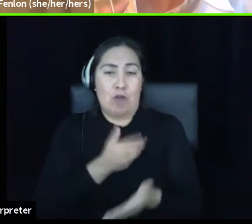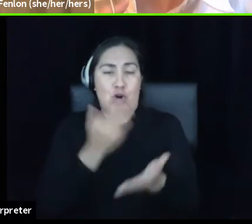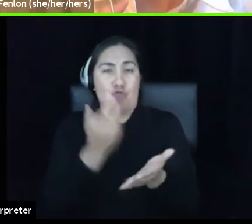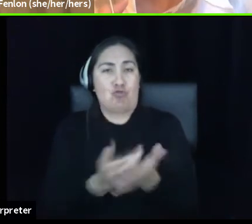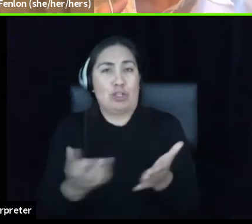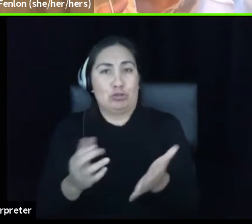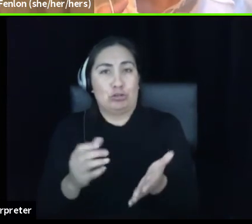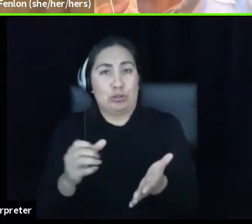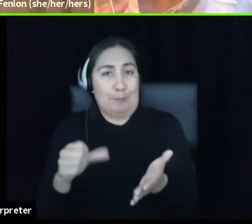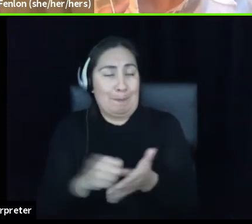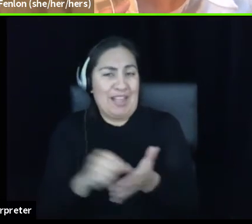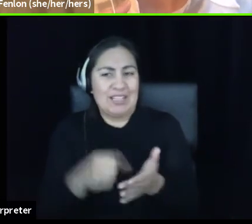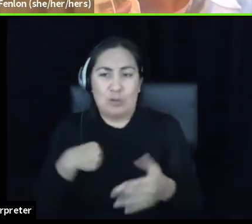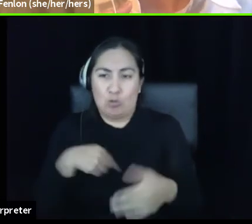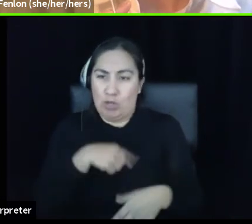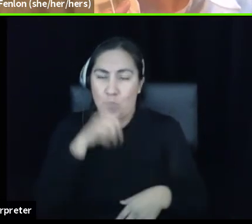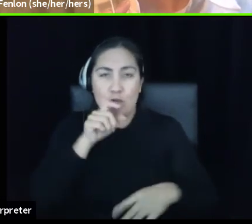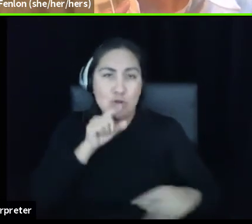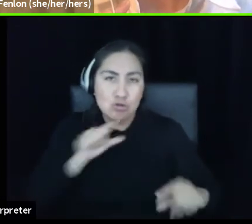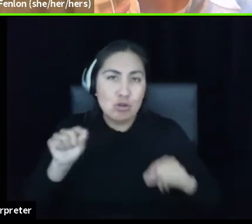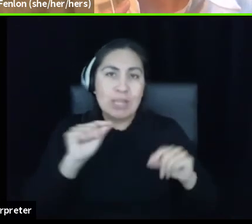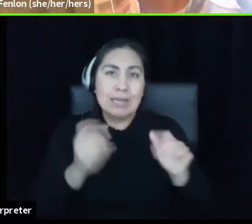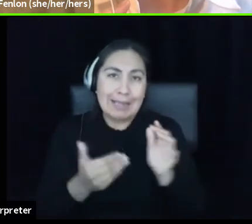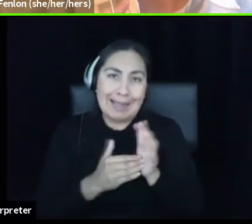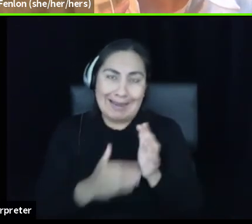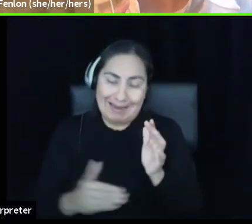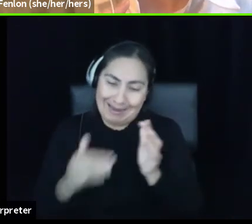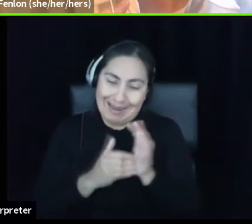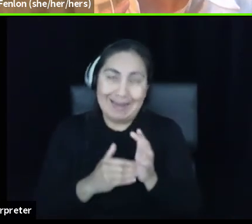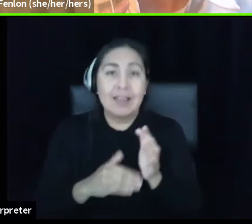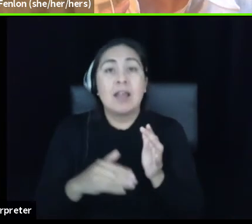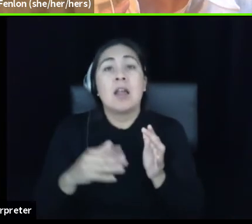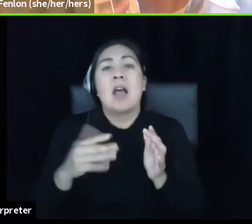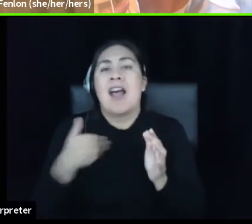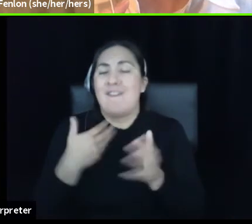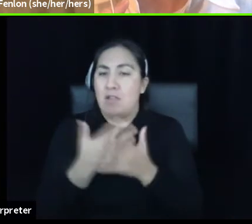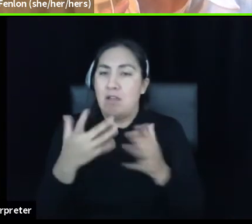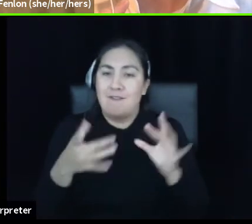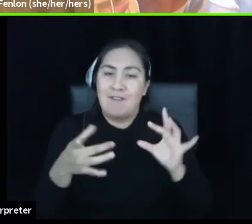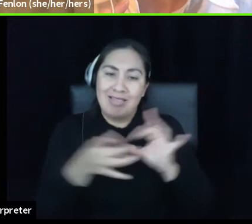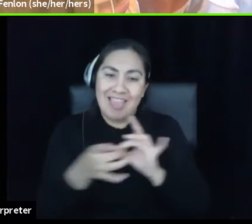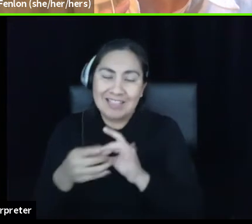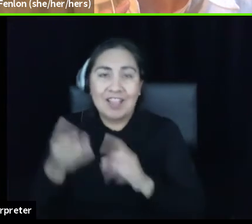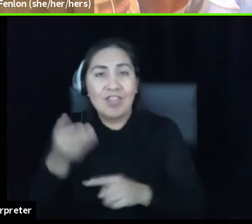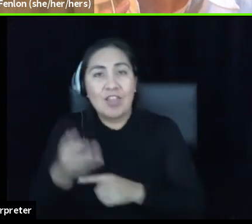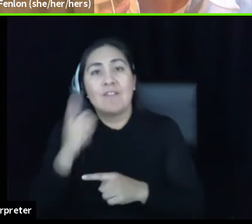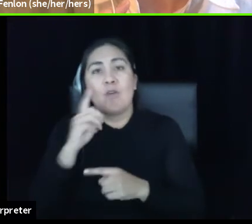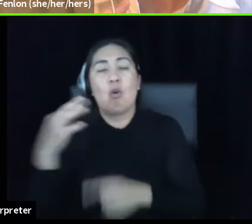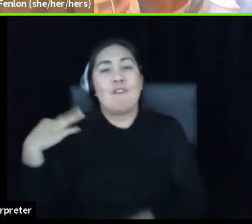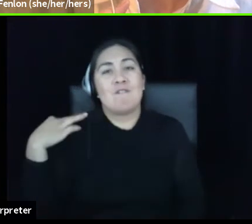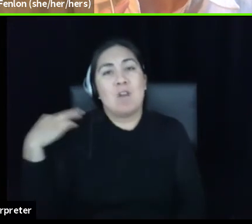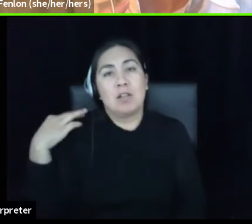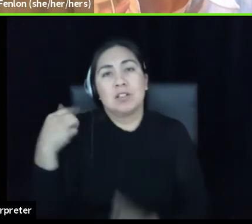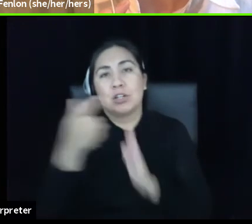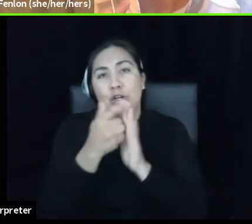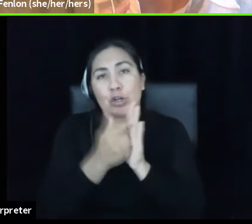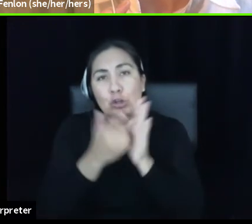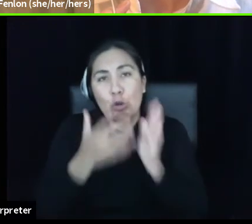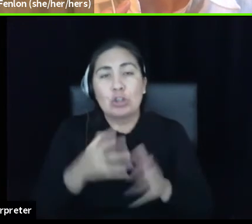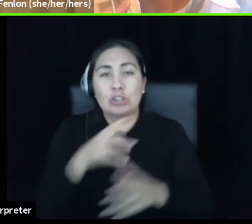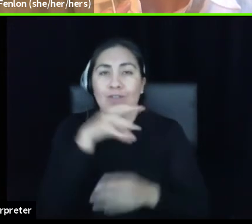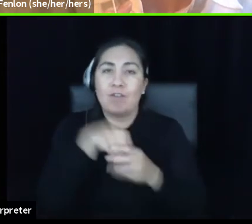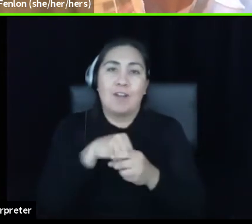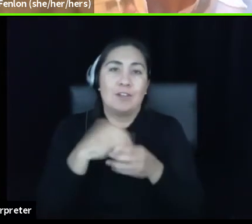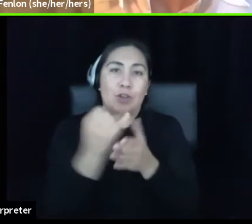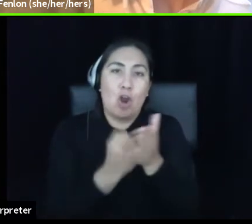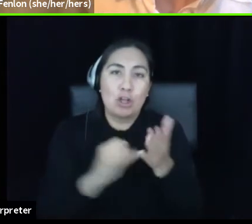and again. And there's lots of links there for volunteer lawyers for the arts in various communities. So all of that might be helpful in